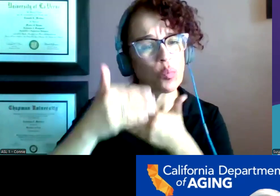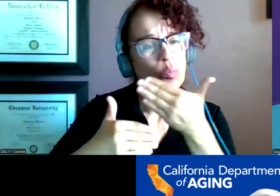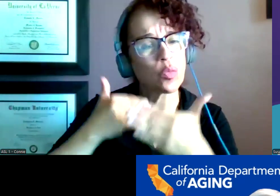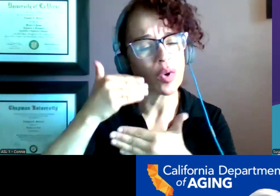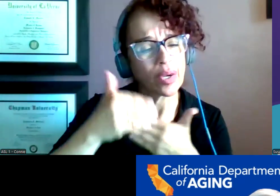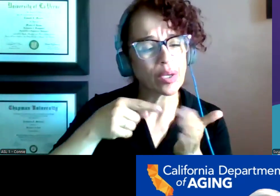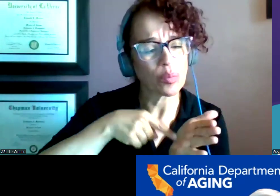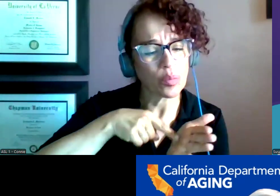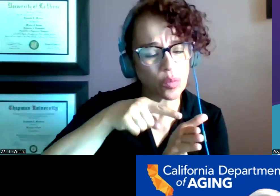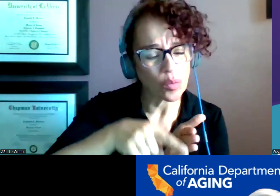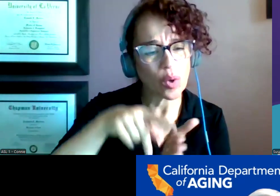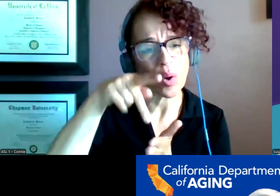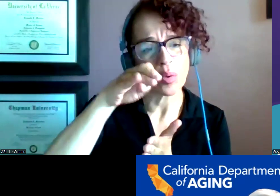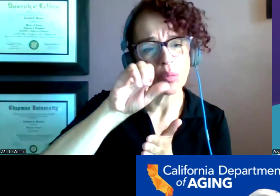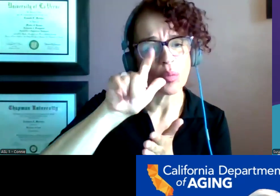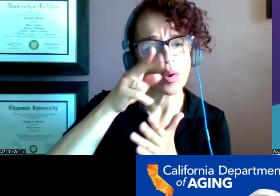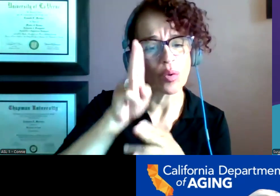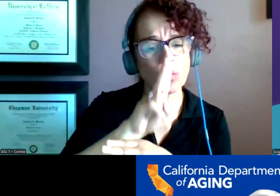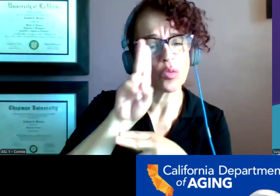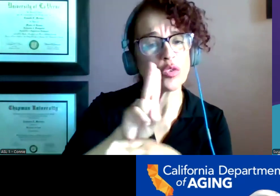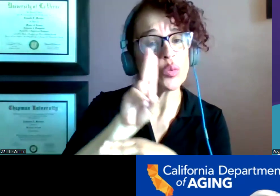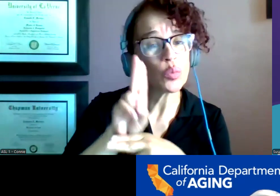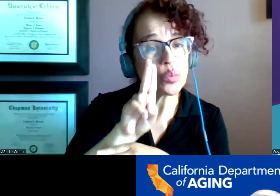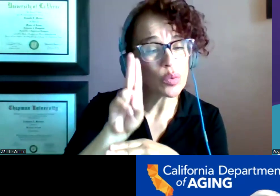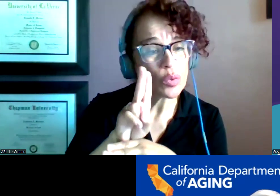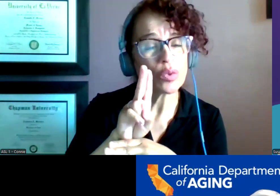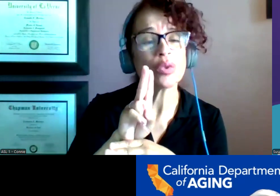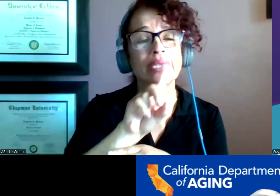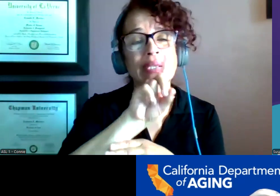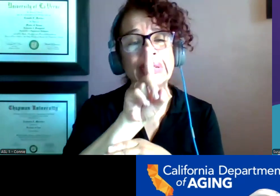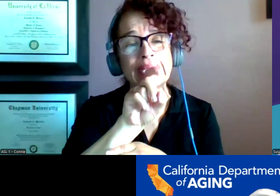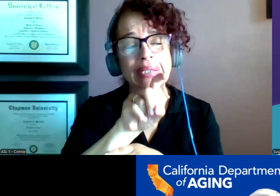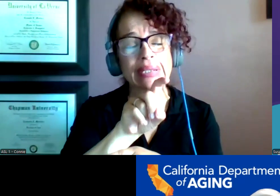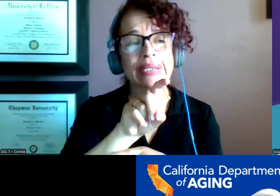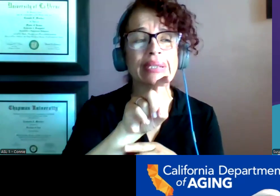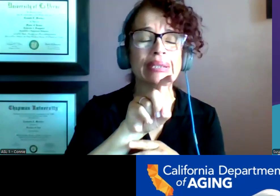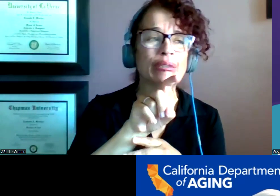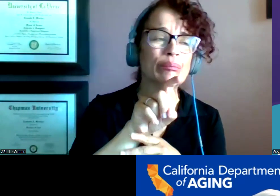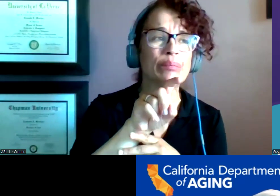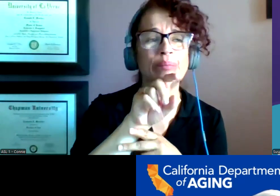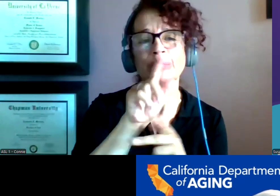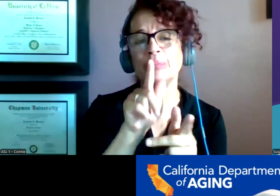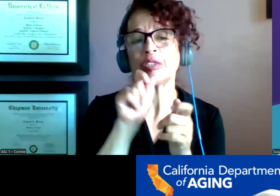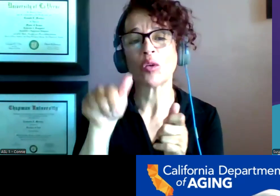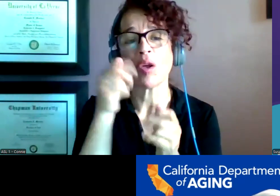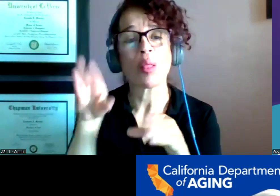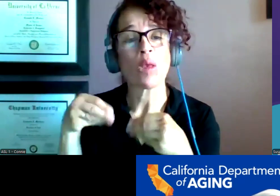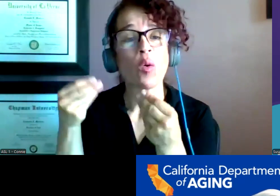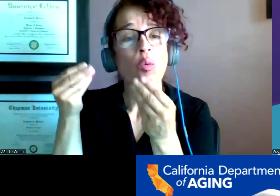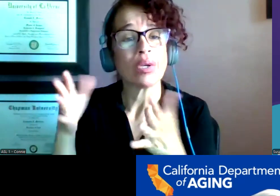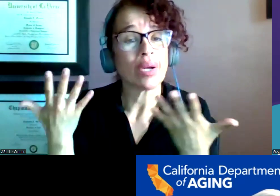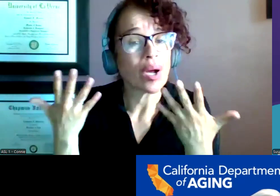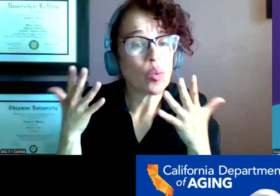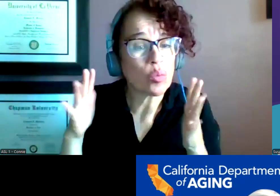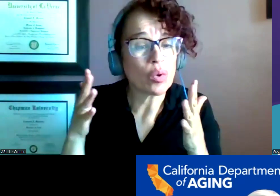There's a PAVE portal that's being utilized for asthma remediation. Other providers that are